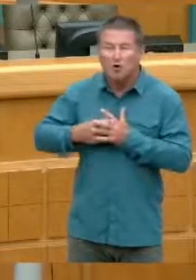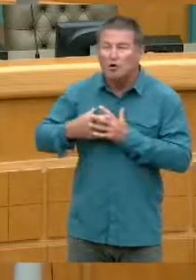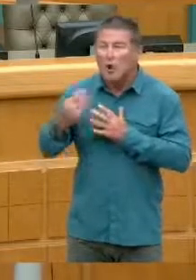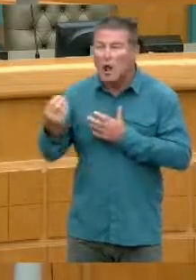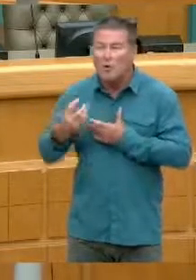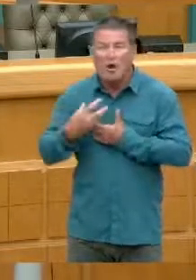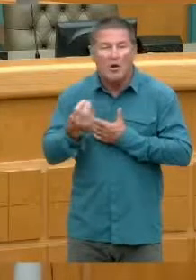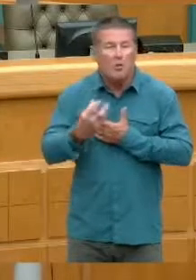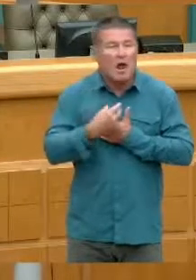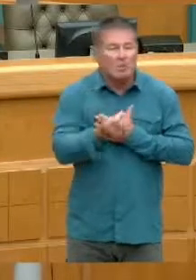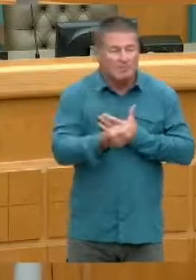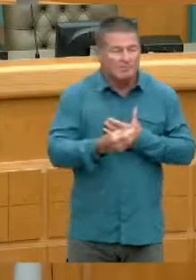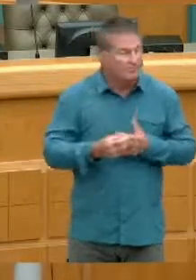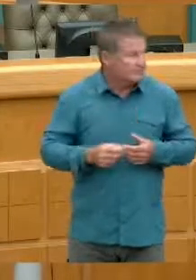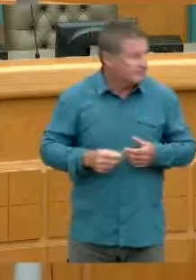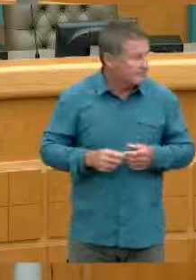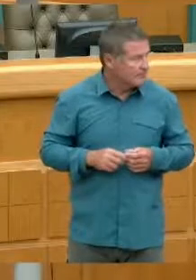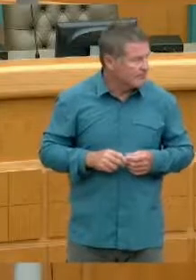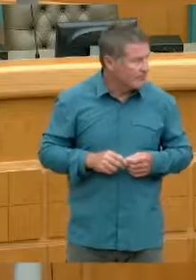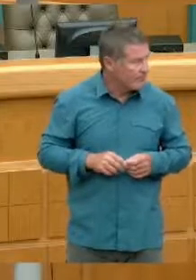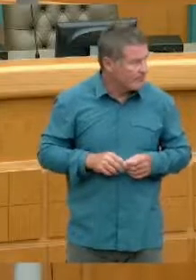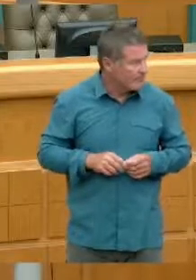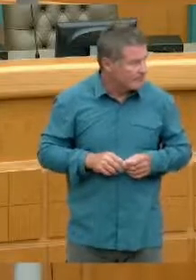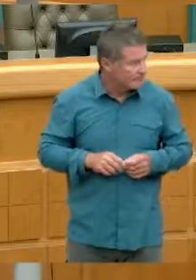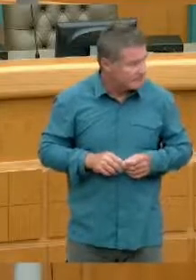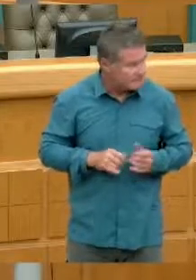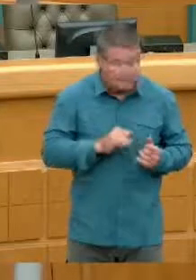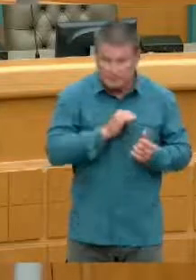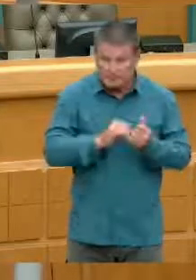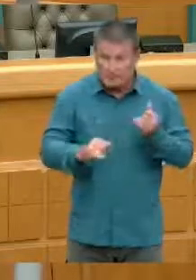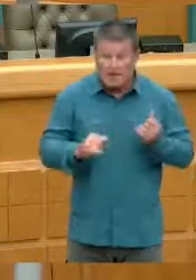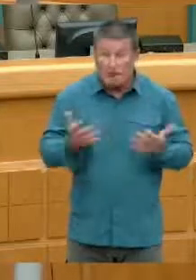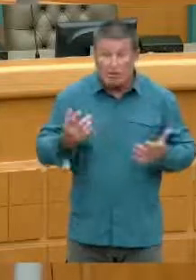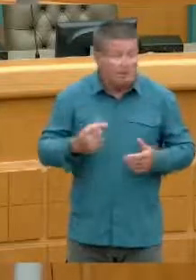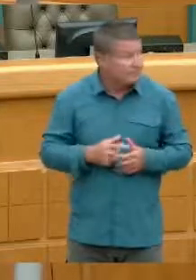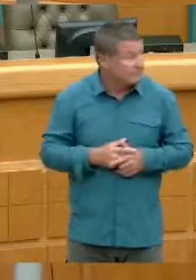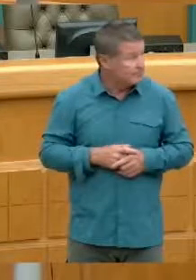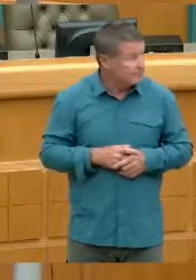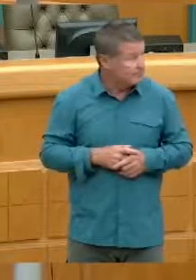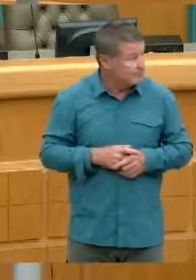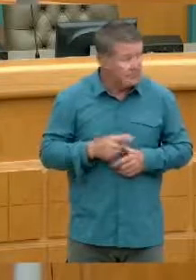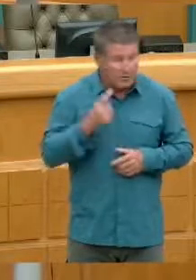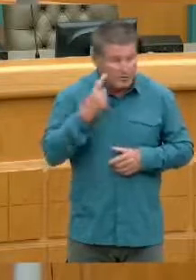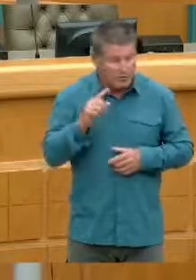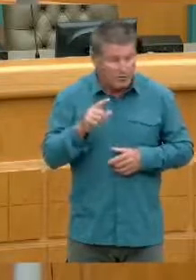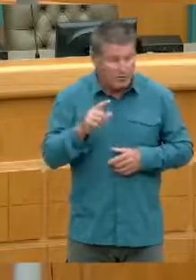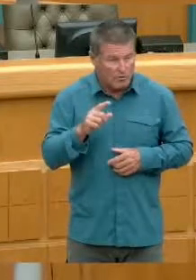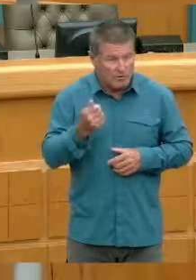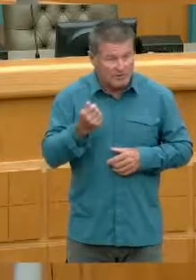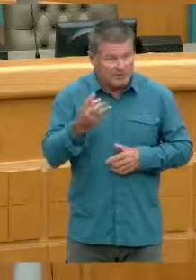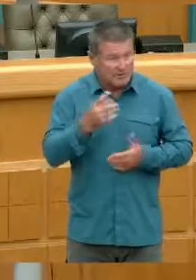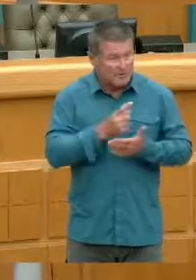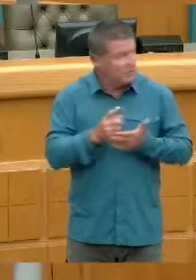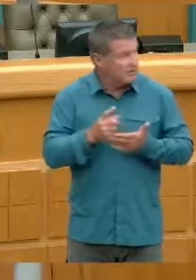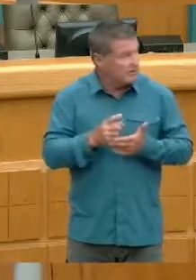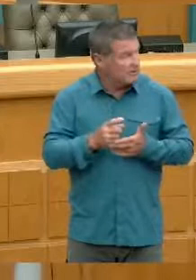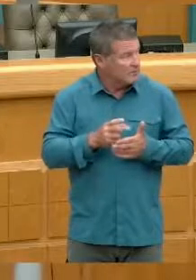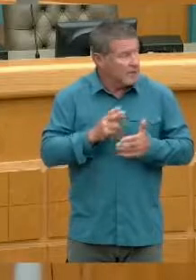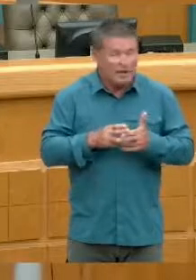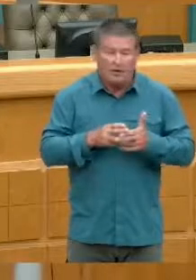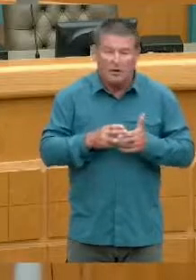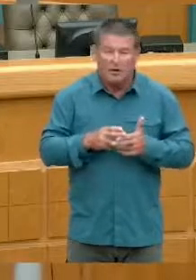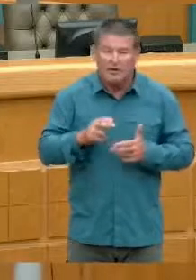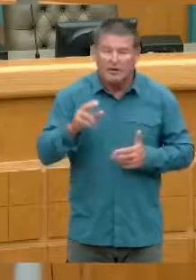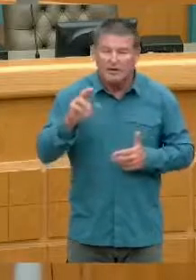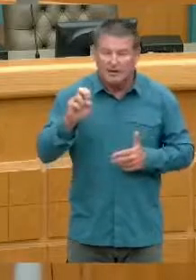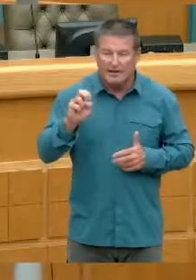home. And then we're going to finish off with the metric that we've been presenting for the past several weeks, which is the encounter